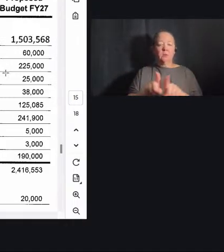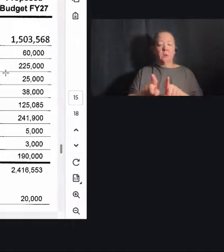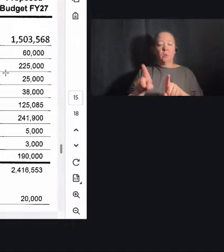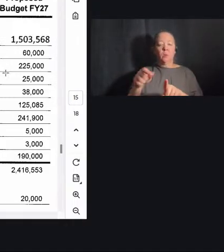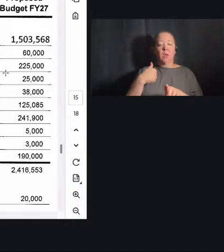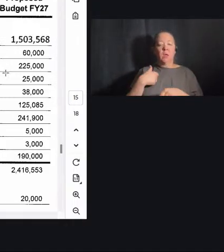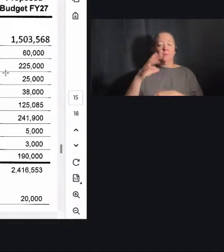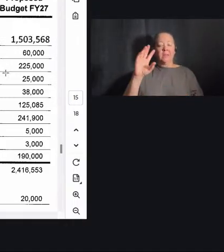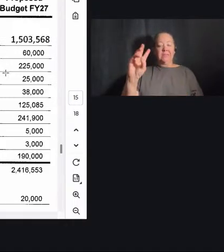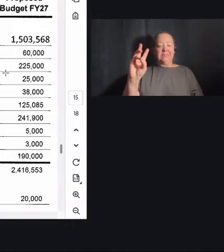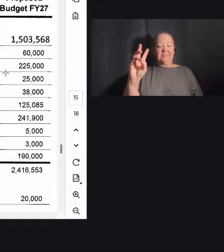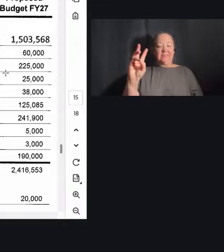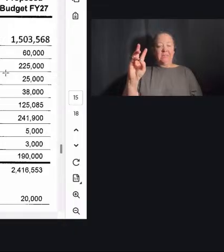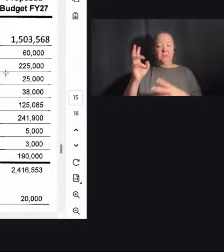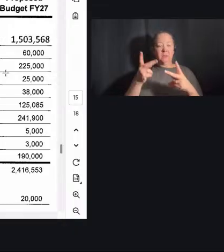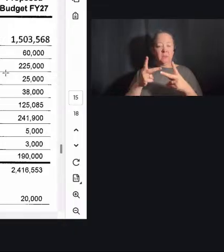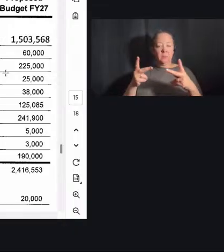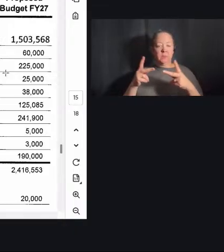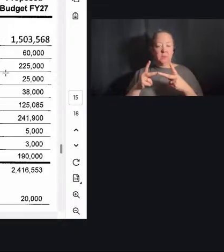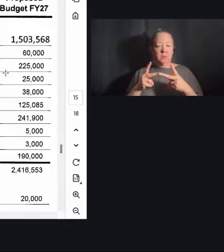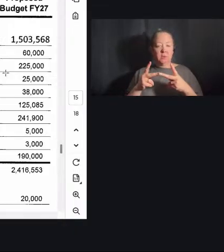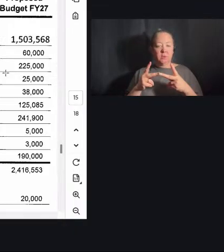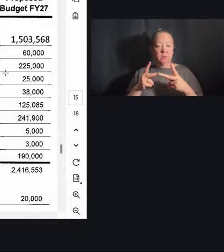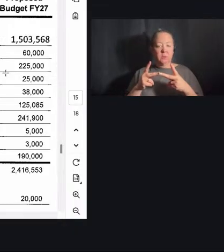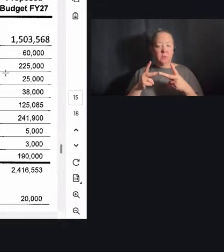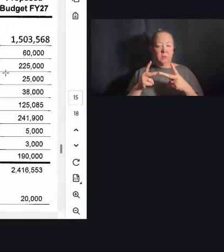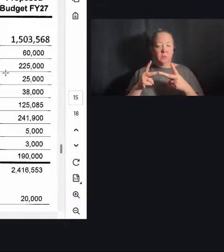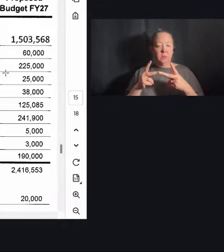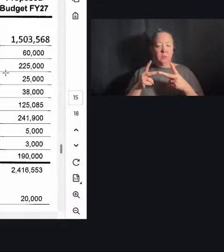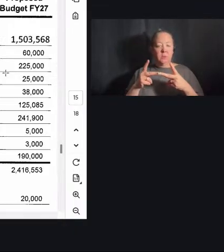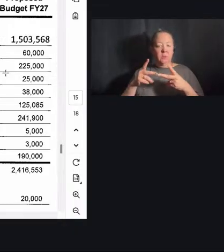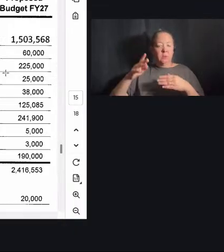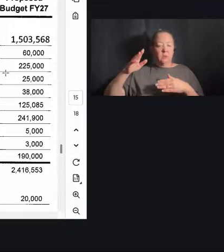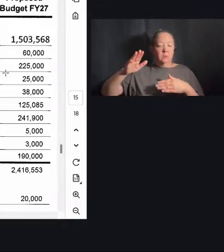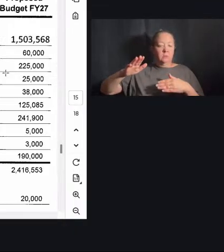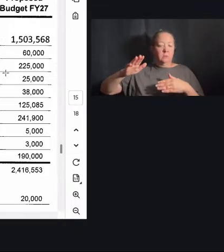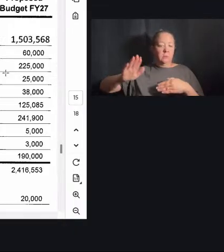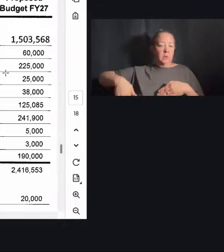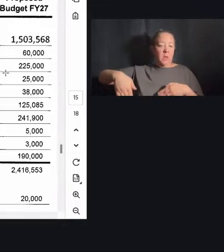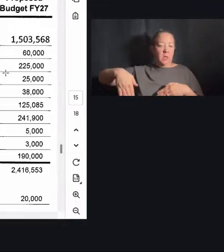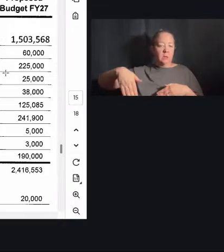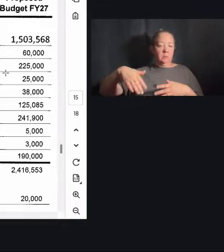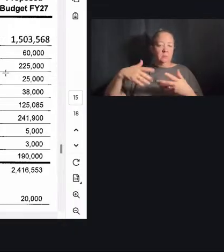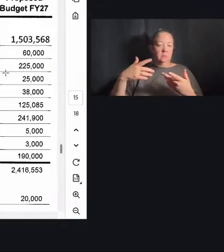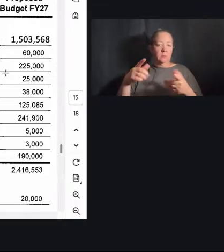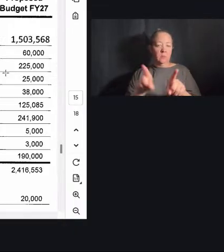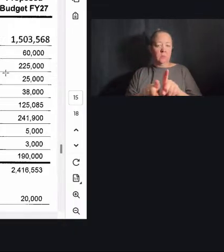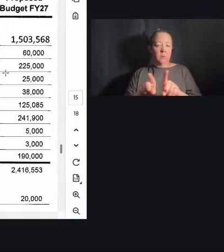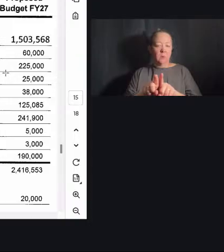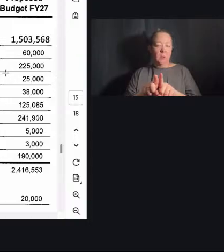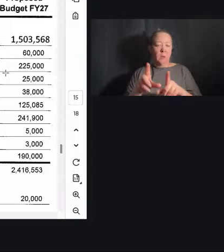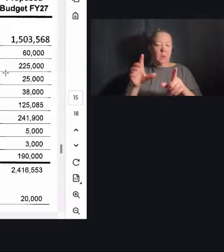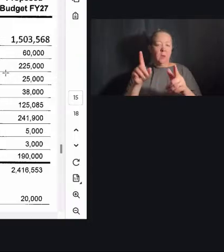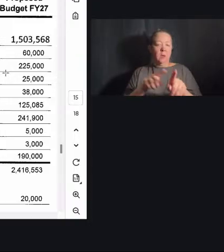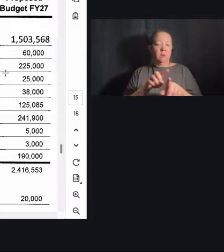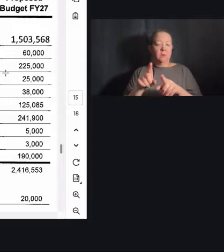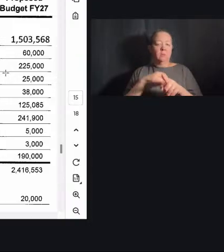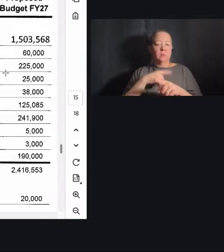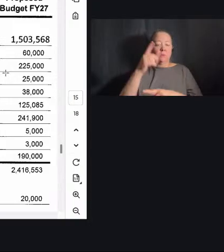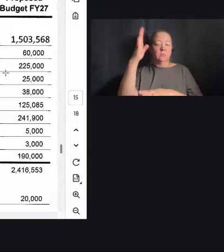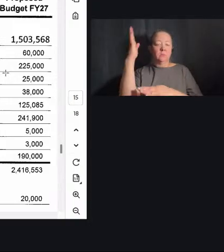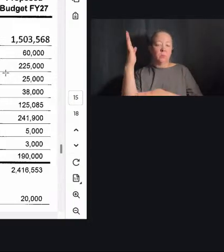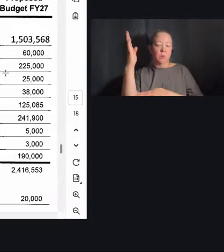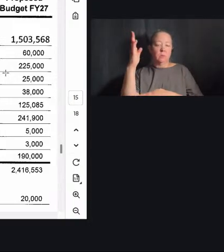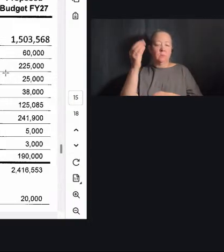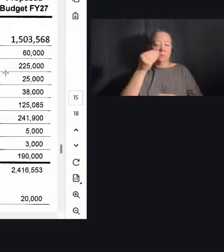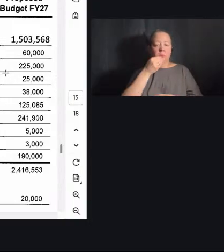not empty-handed at 12 noon and at the lunchtime. There's more than just Mr. Cardenas and I